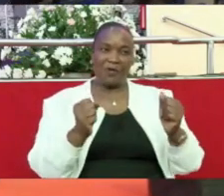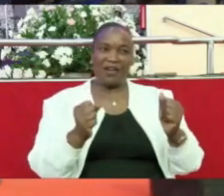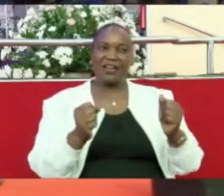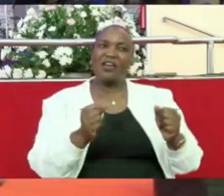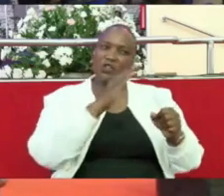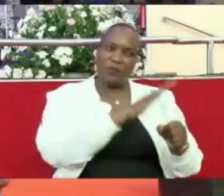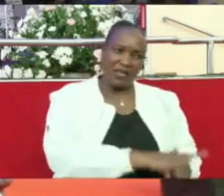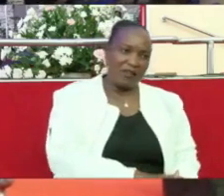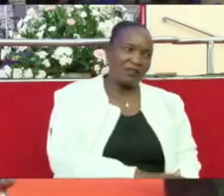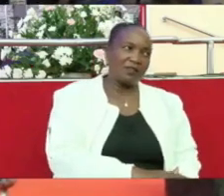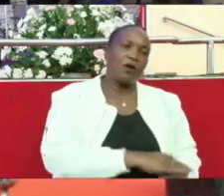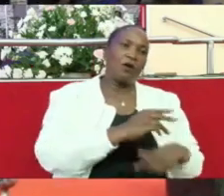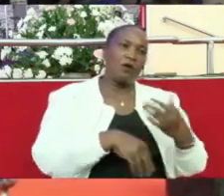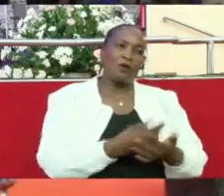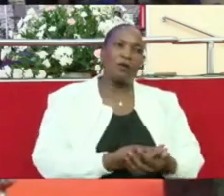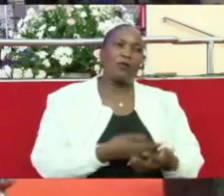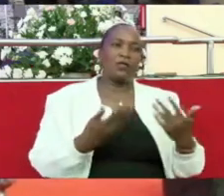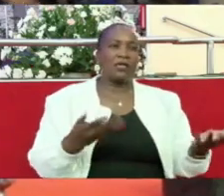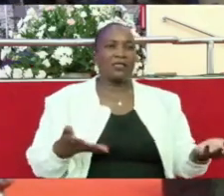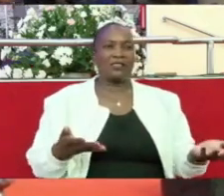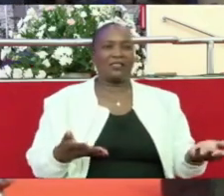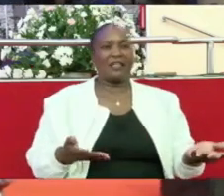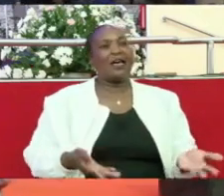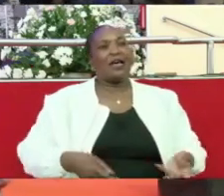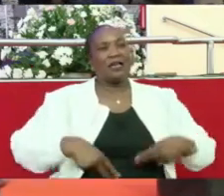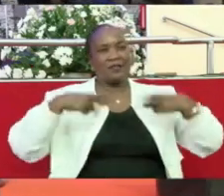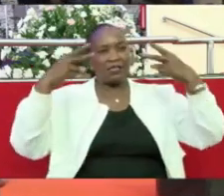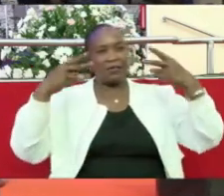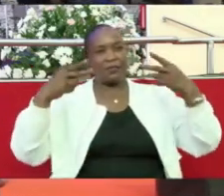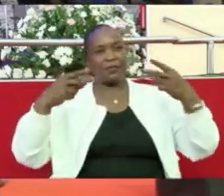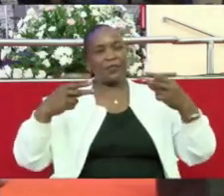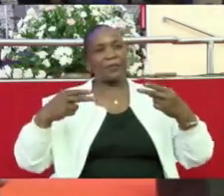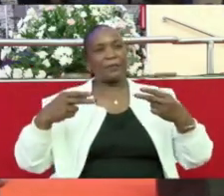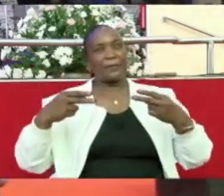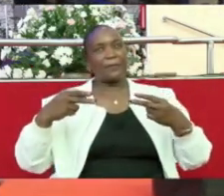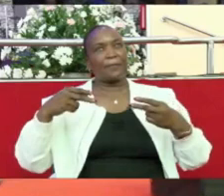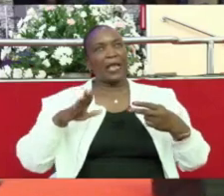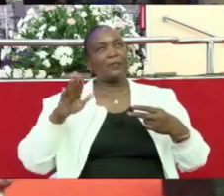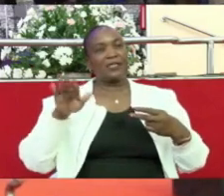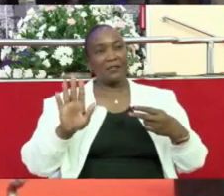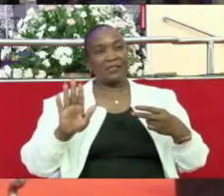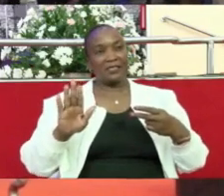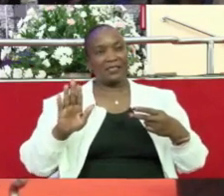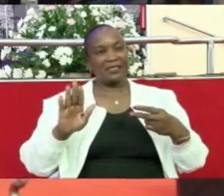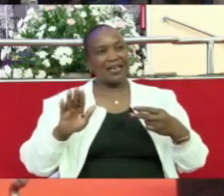after you have pushed them down, you take them captive. Every